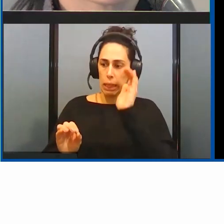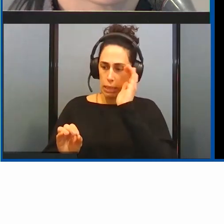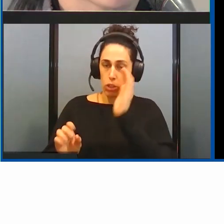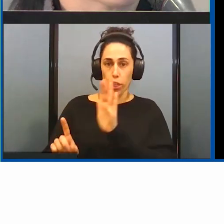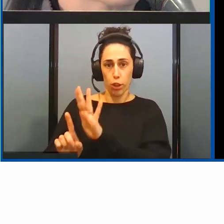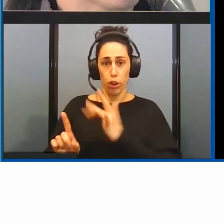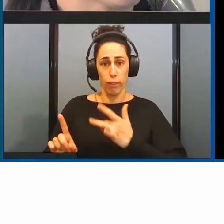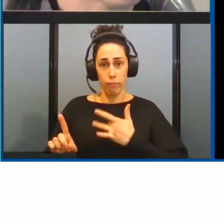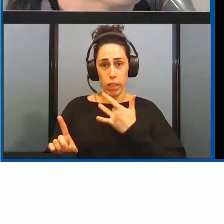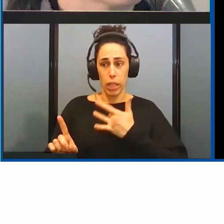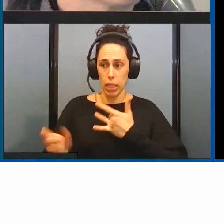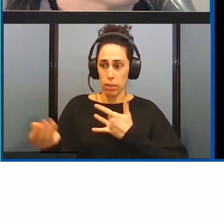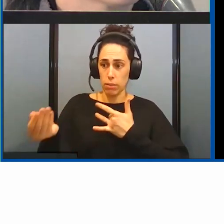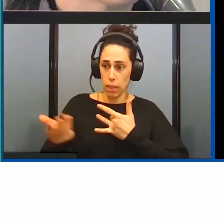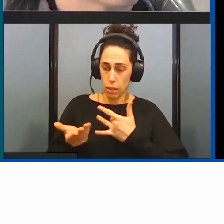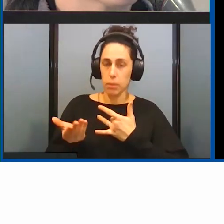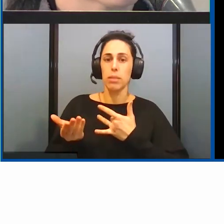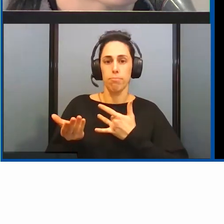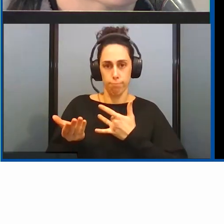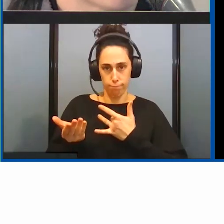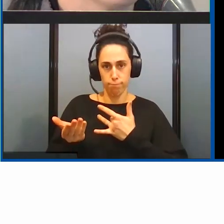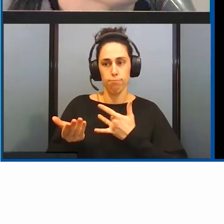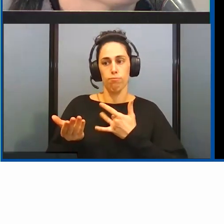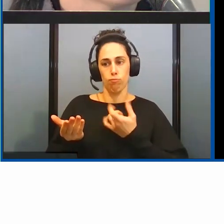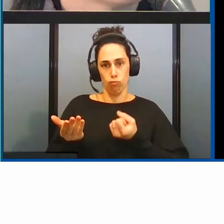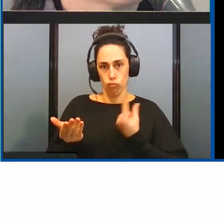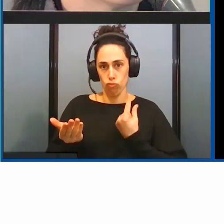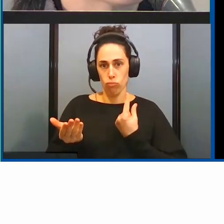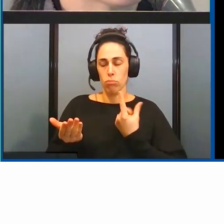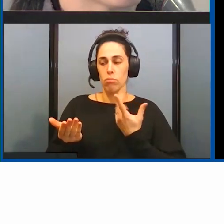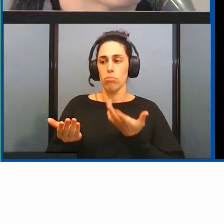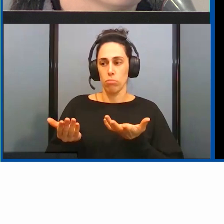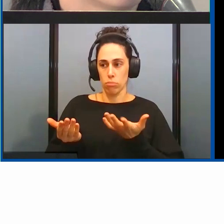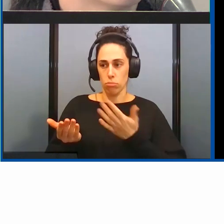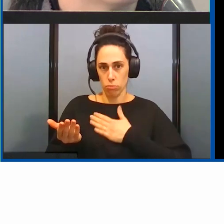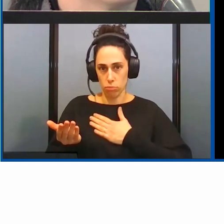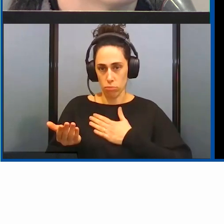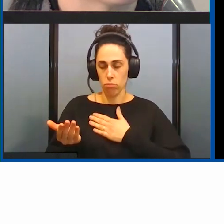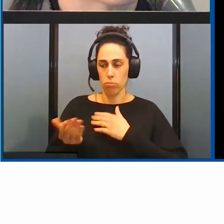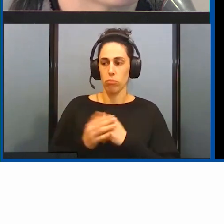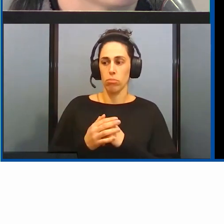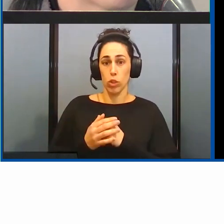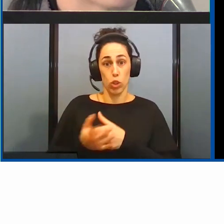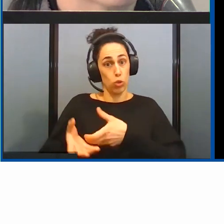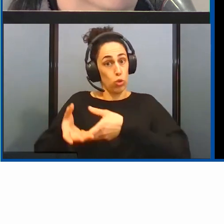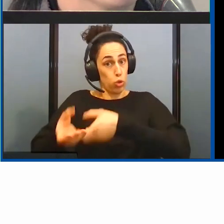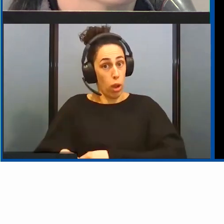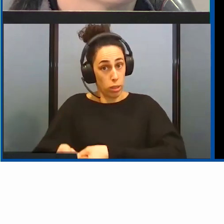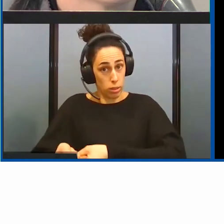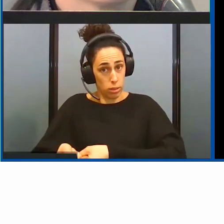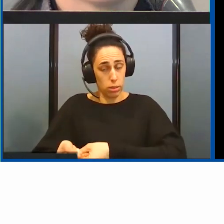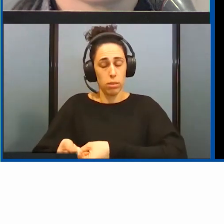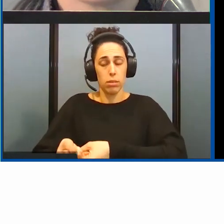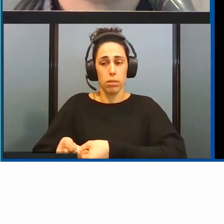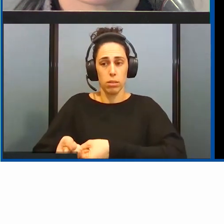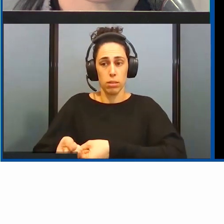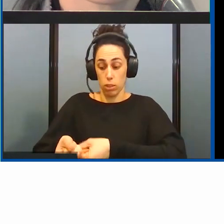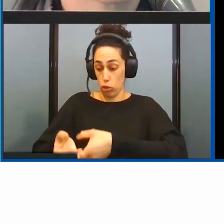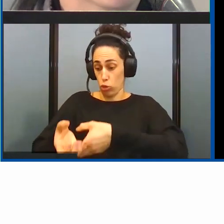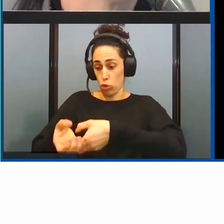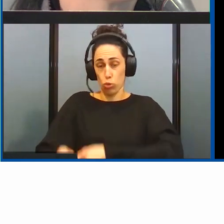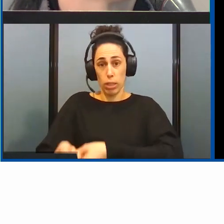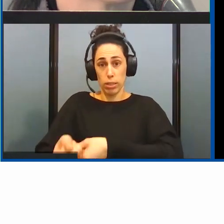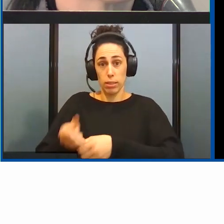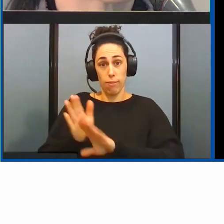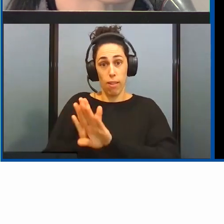Be engaged to gain their trust. Gaining trust is tough. Listening is a key part of that. Outlining